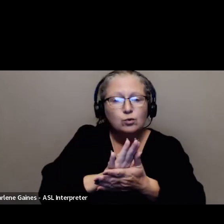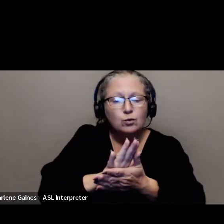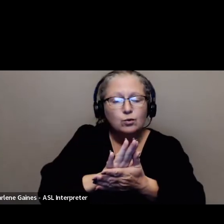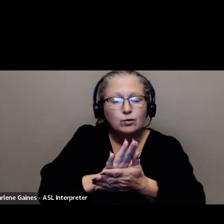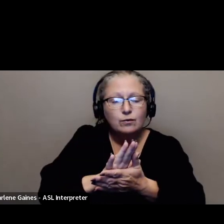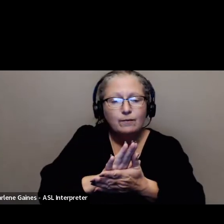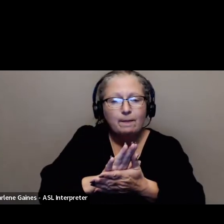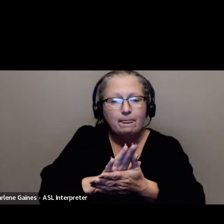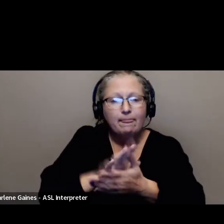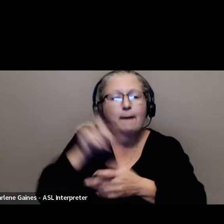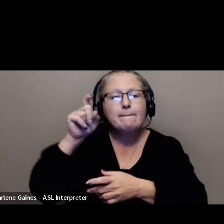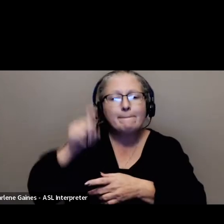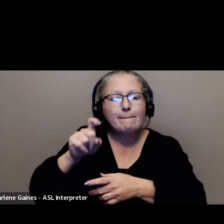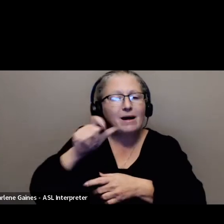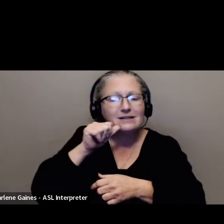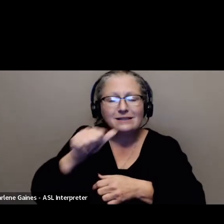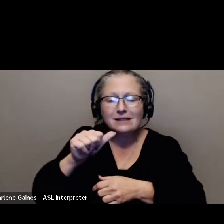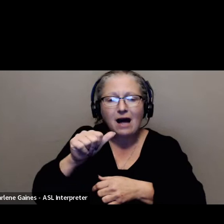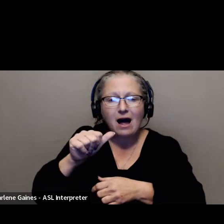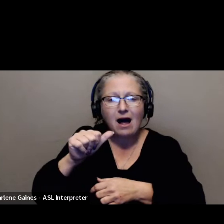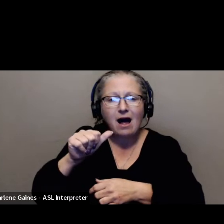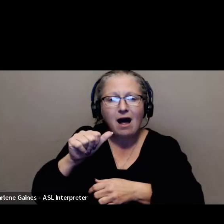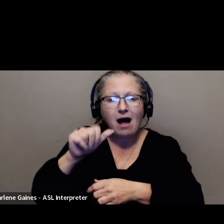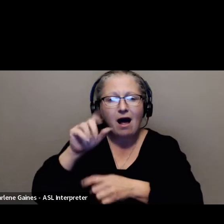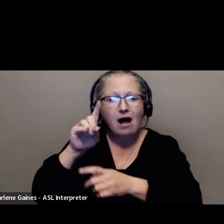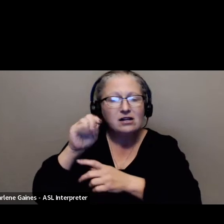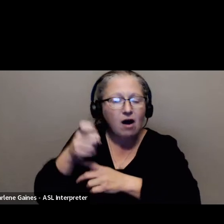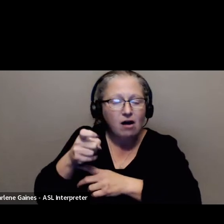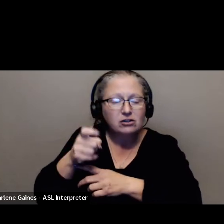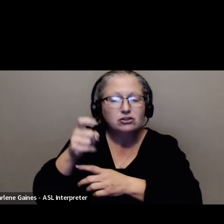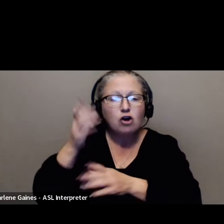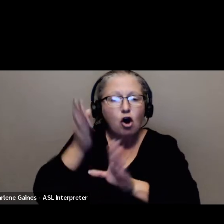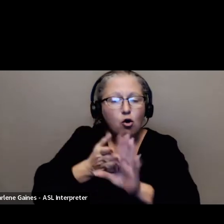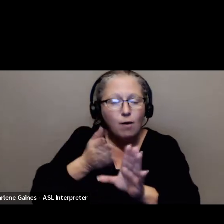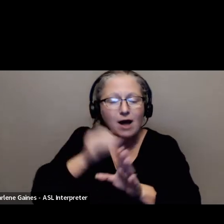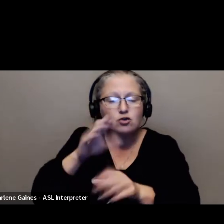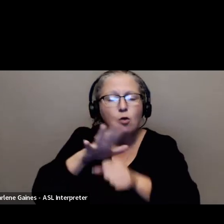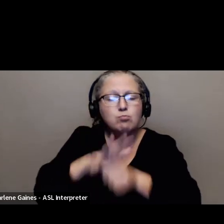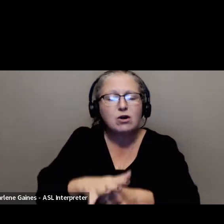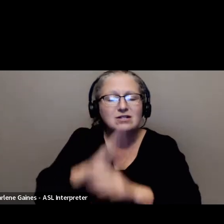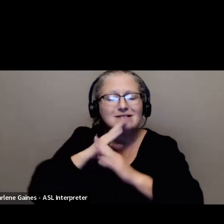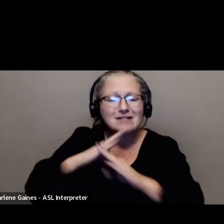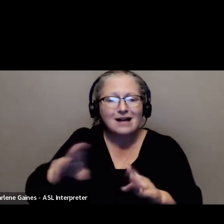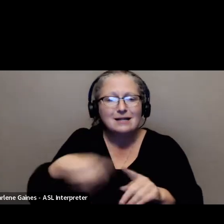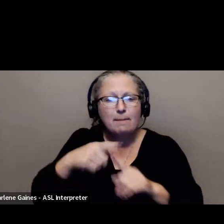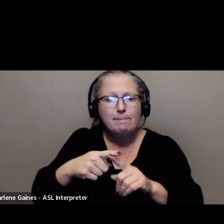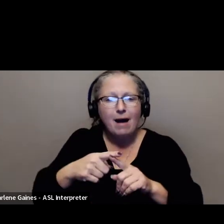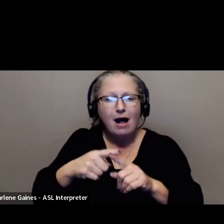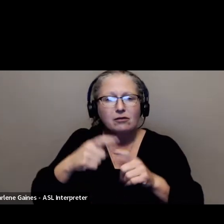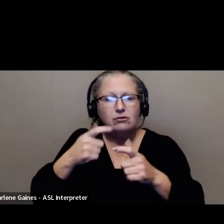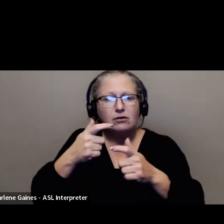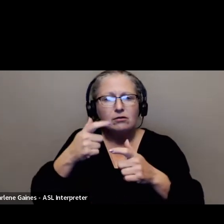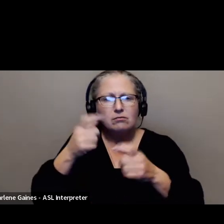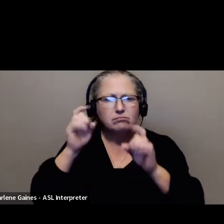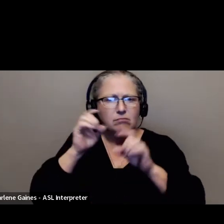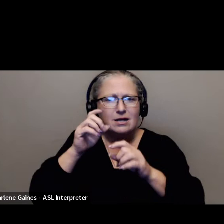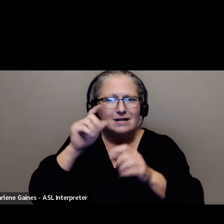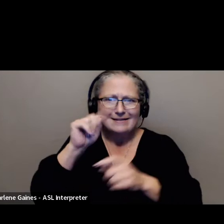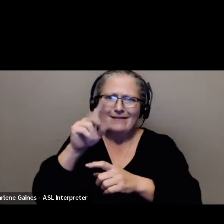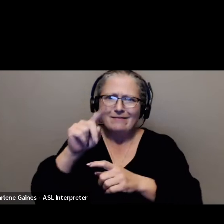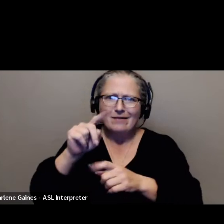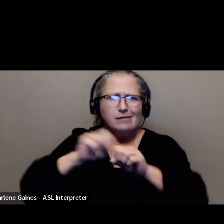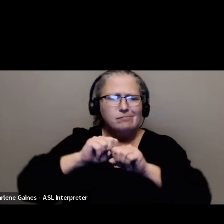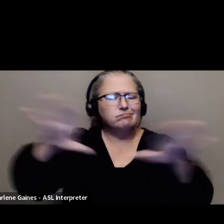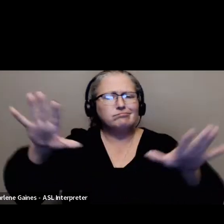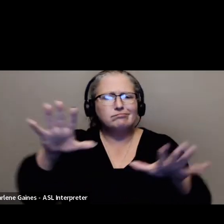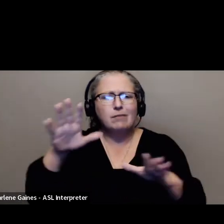They must not be doxxed, harassed, or pressured to be silent about the mass televised murder of their people. They should